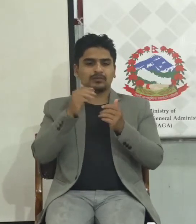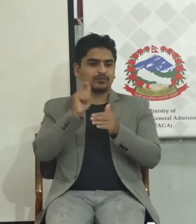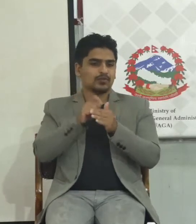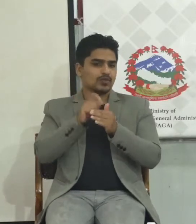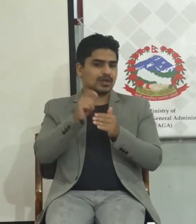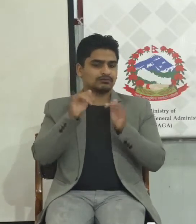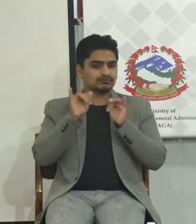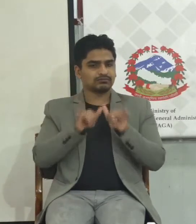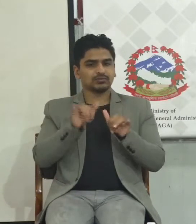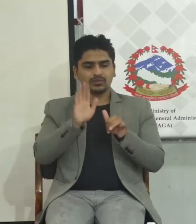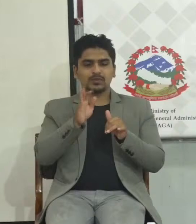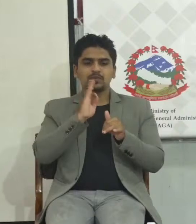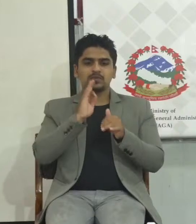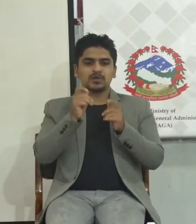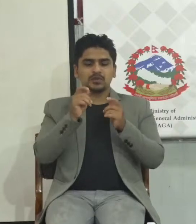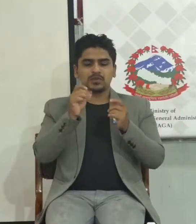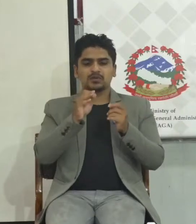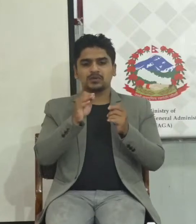be connected with me. Thank you.